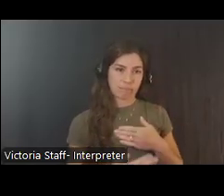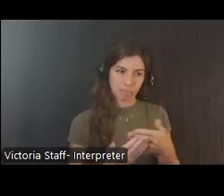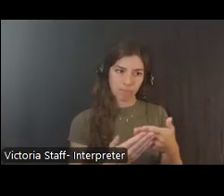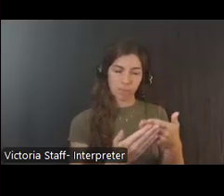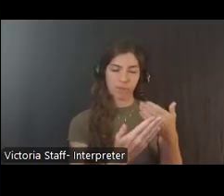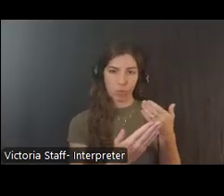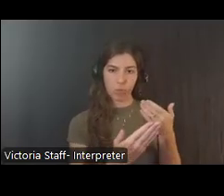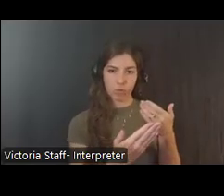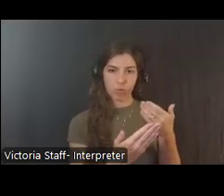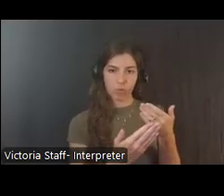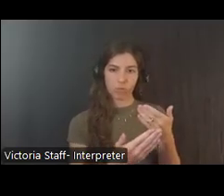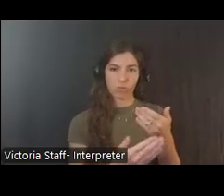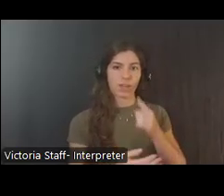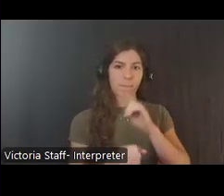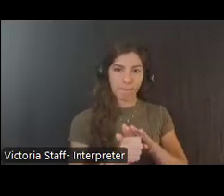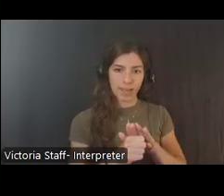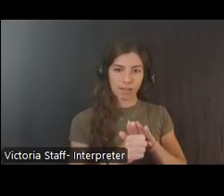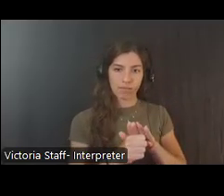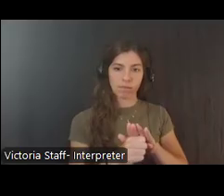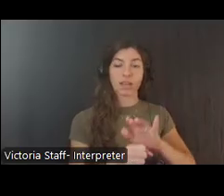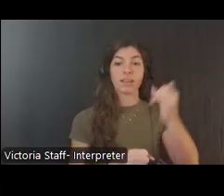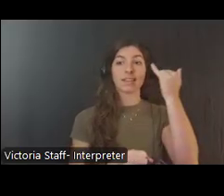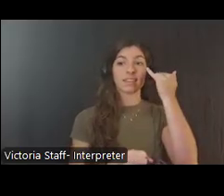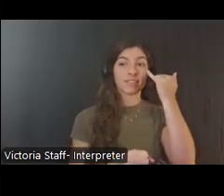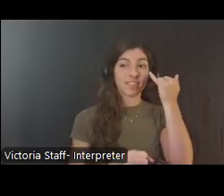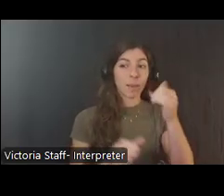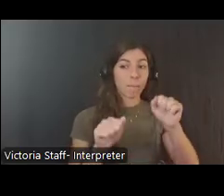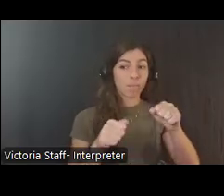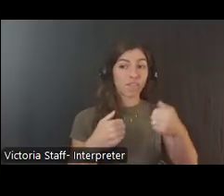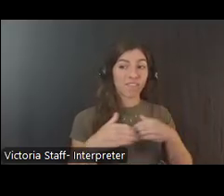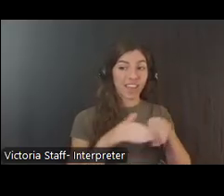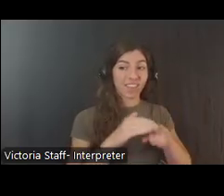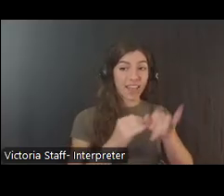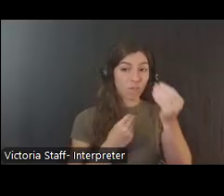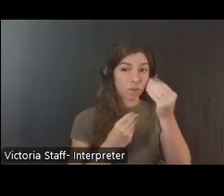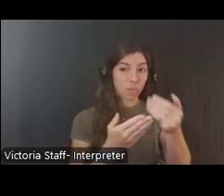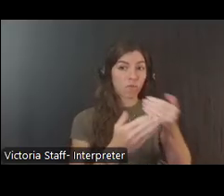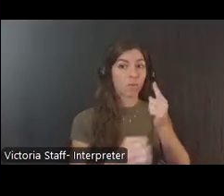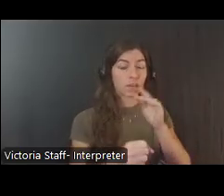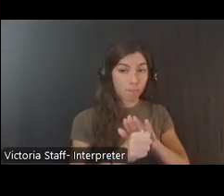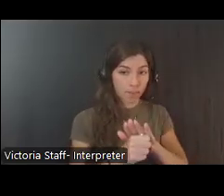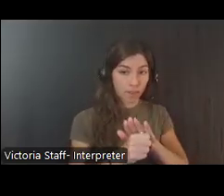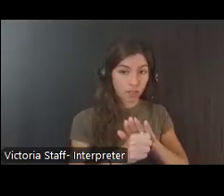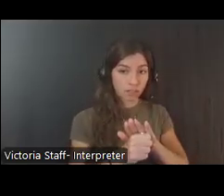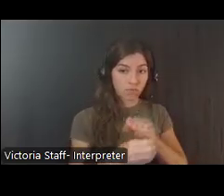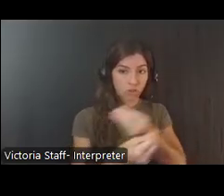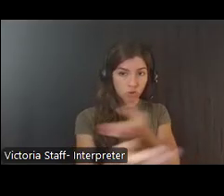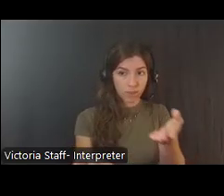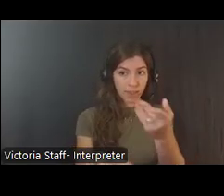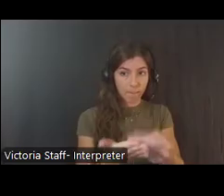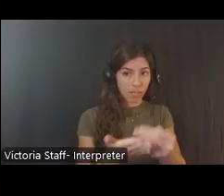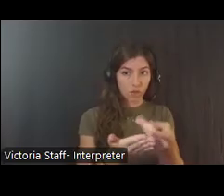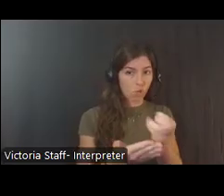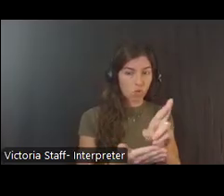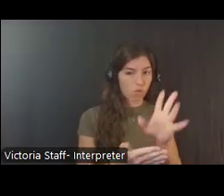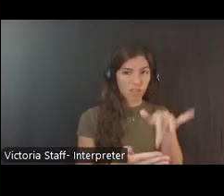before we commit to this. Like, is there a possibility that we would have access to that information before we commit to distributing this money? Or is